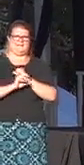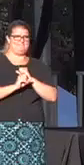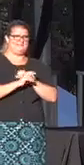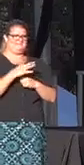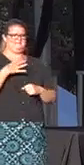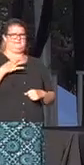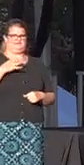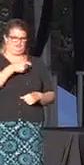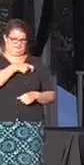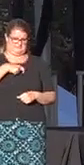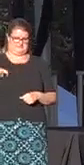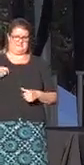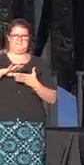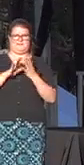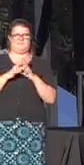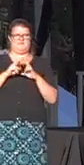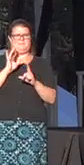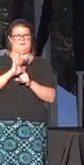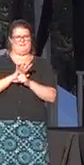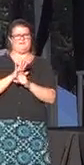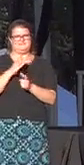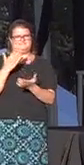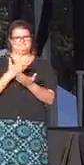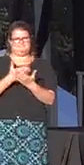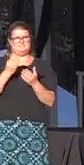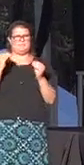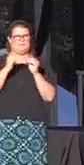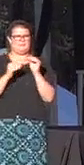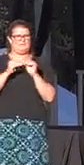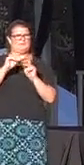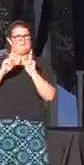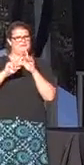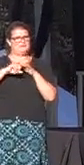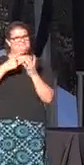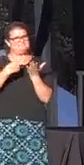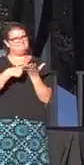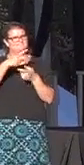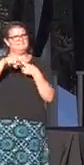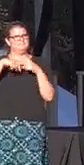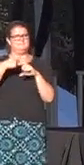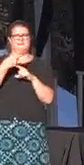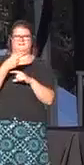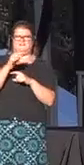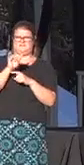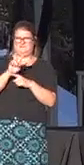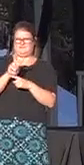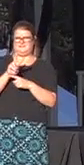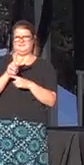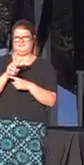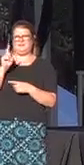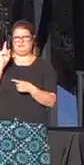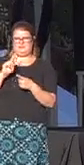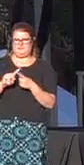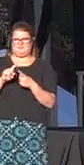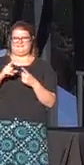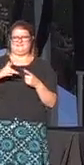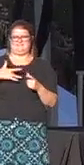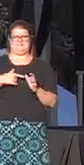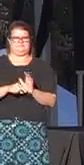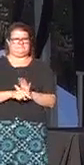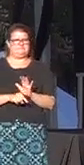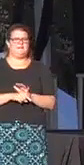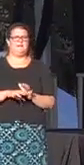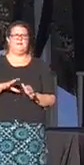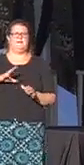become very popular, which is evidence that more and more people are starting to talk about HIV, reducing the stigma,